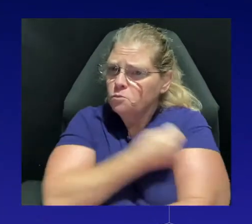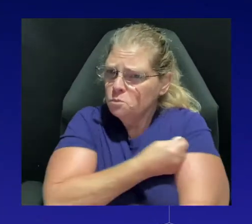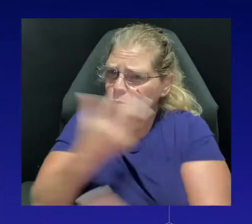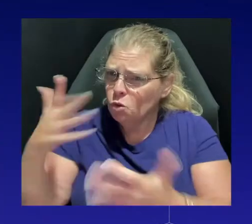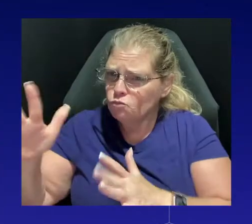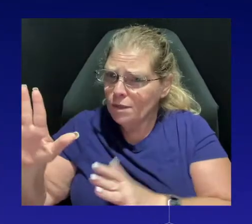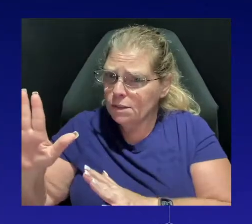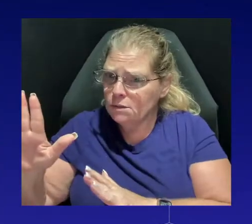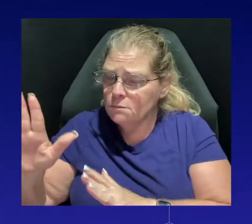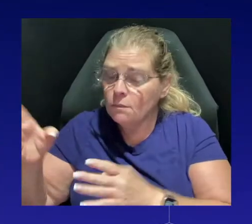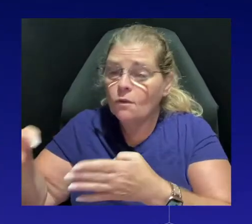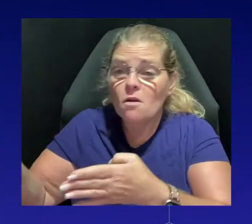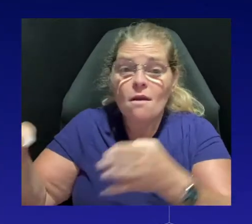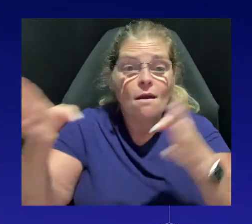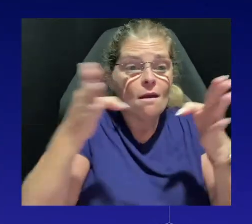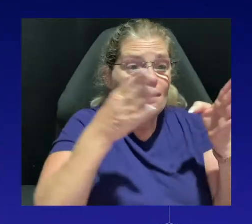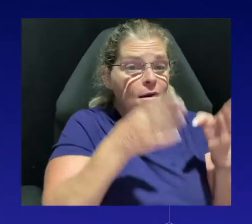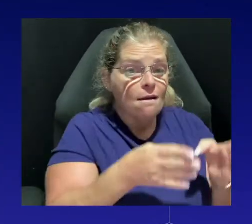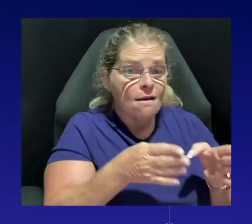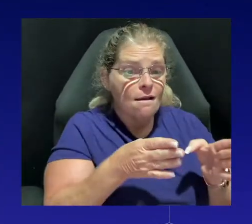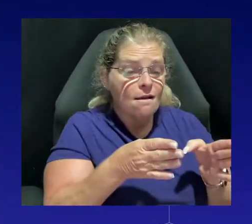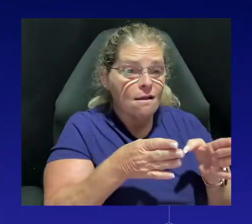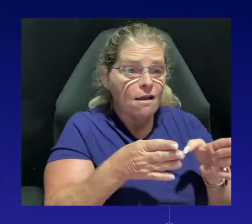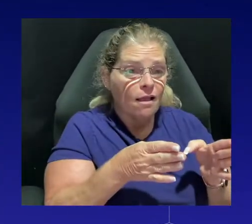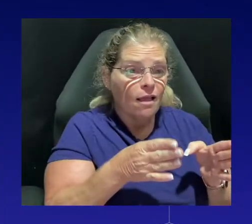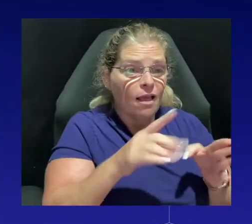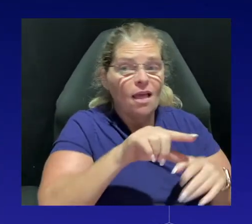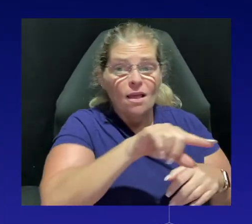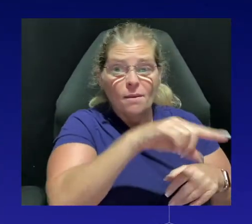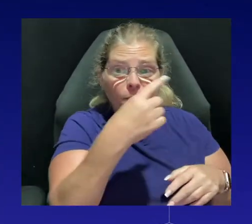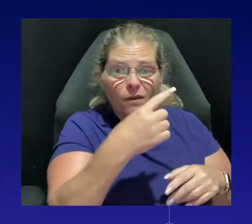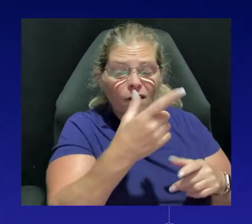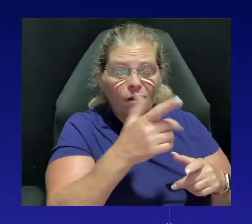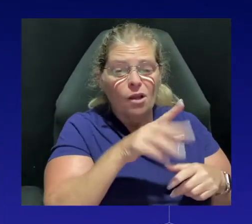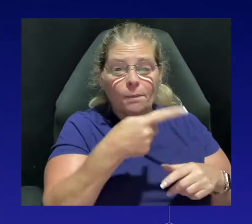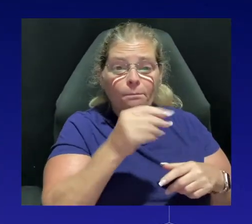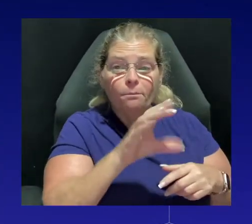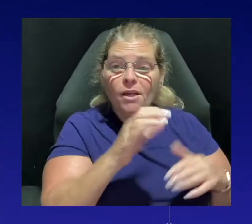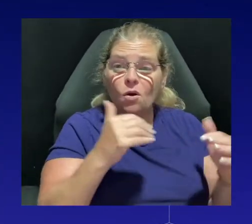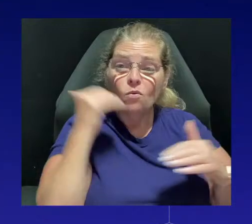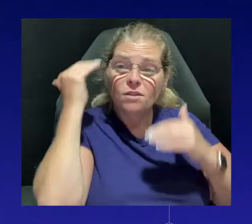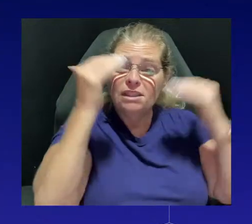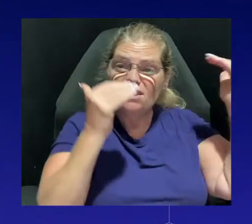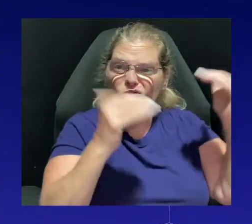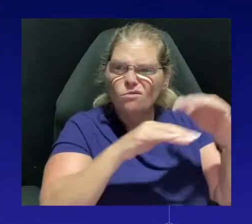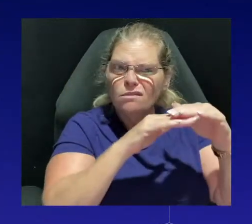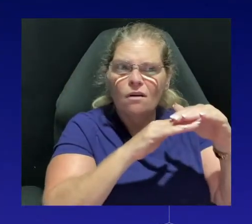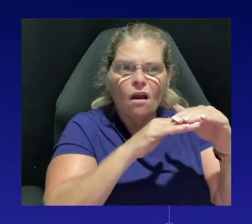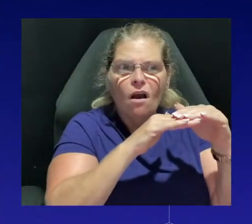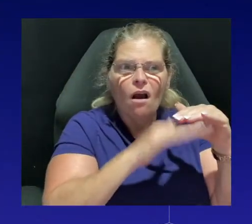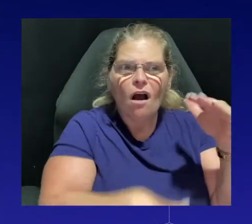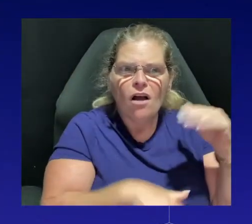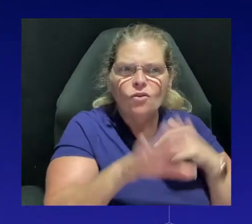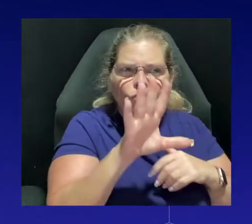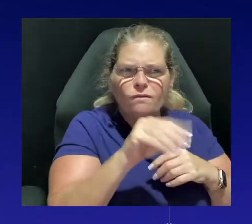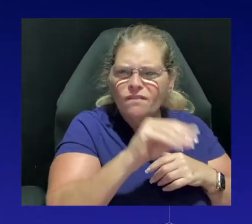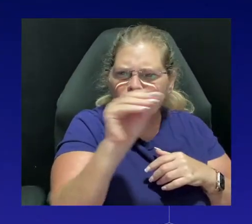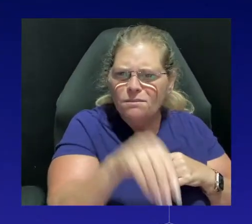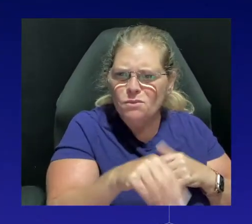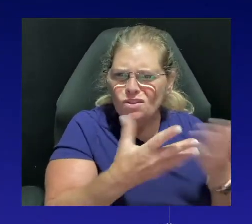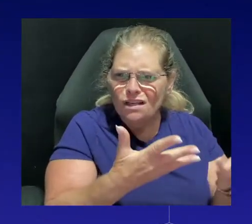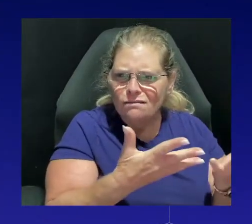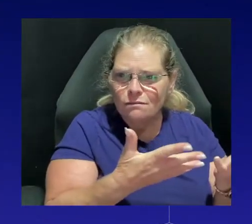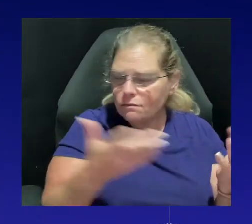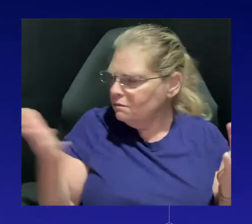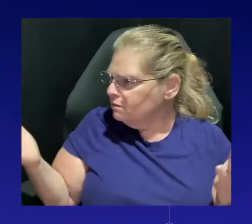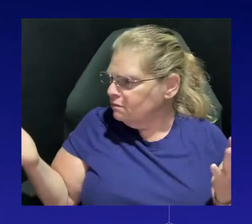that same time, less than 50% of black and brown adults had received the vaccine. You were already seeing what we always